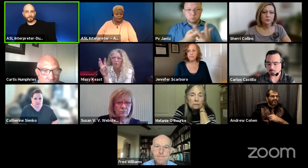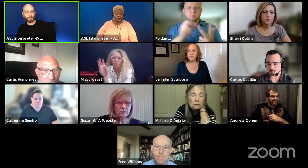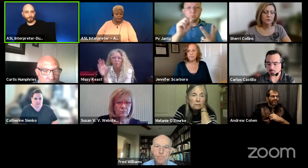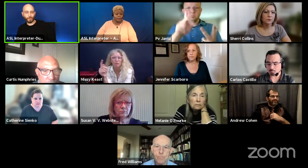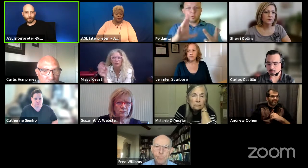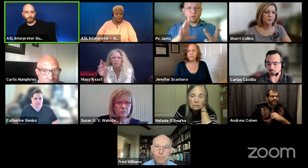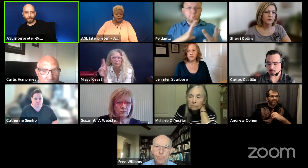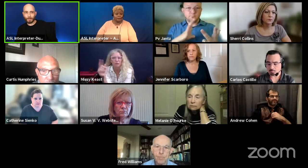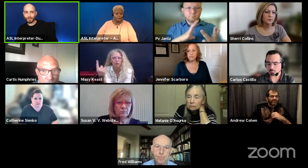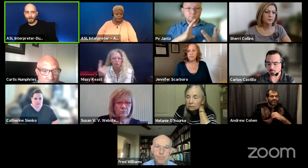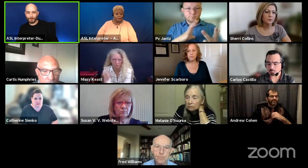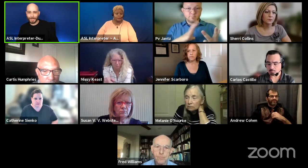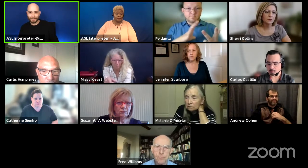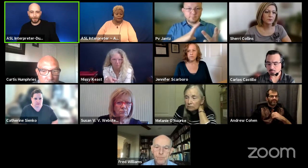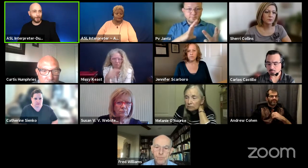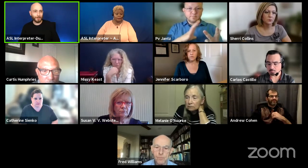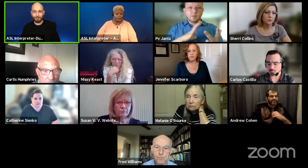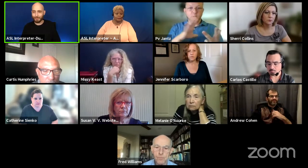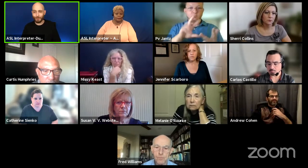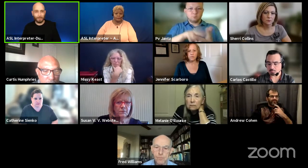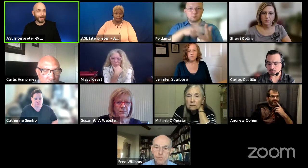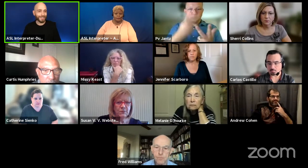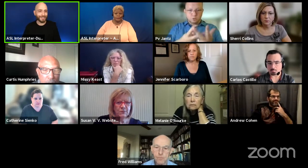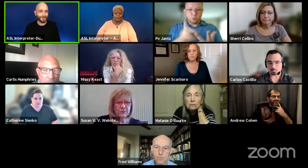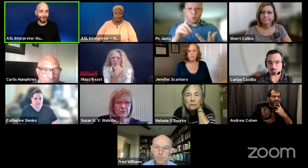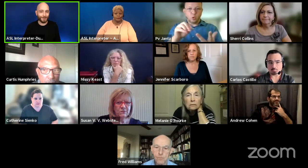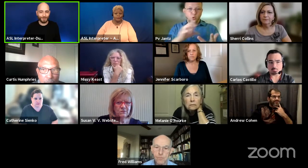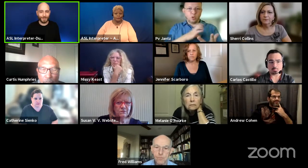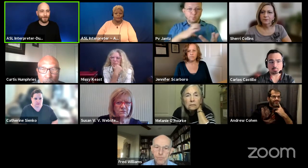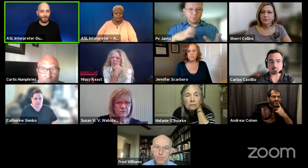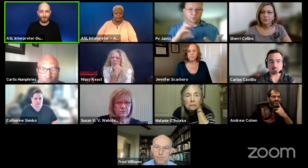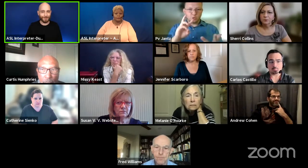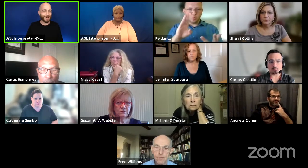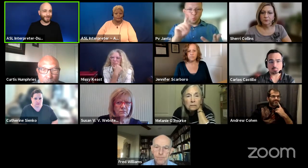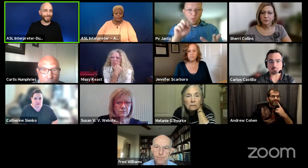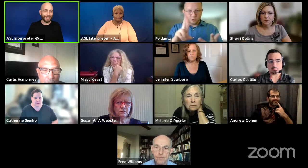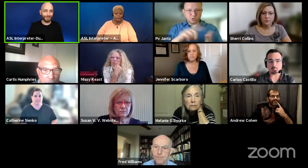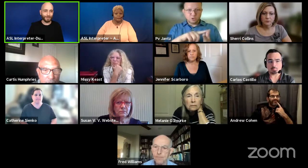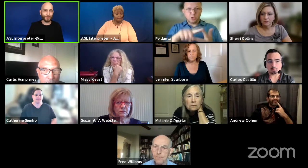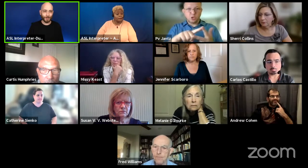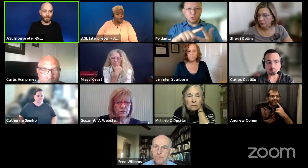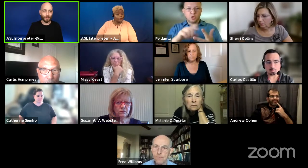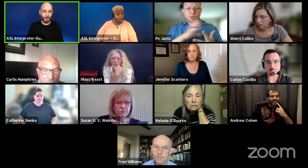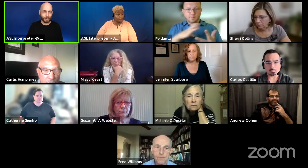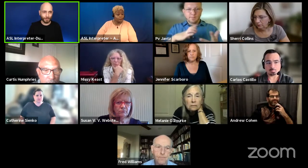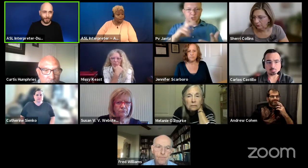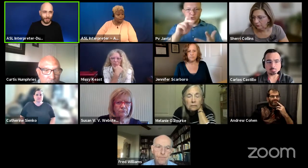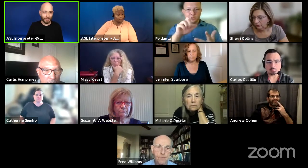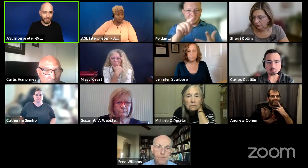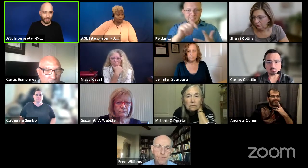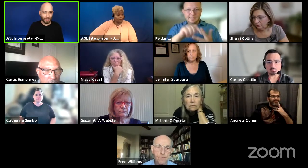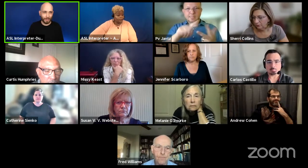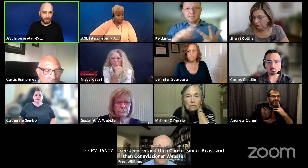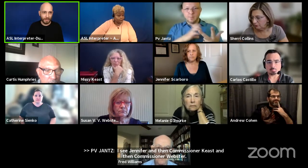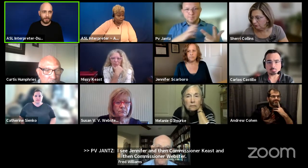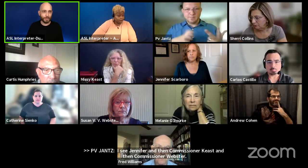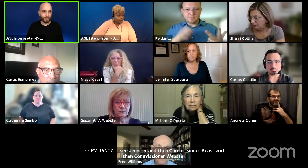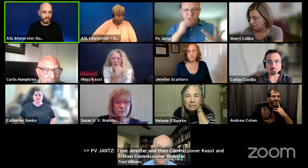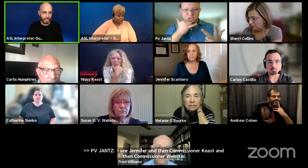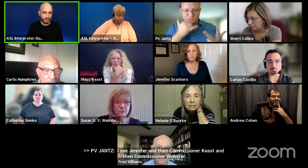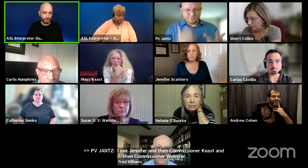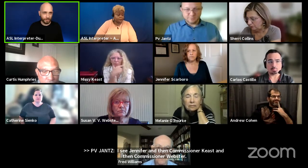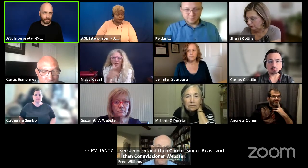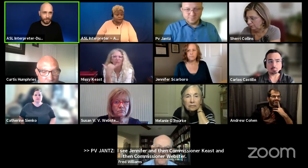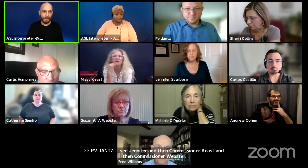This is Commissioner Scarborough. I think Webster had her hand long up before mine, so we can go the other way around. That's fine. We'll start with Webster, then